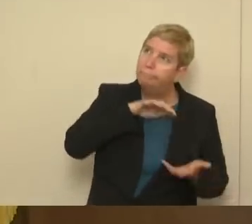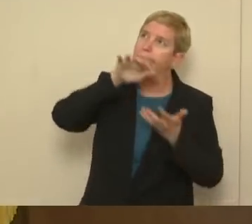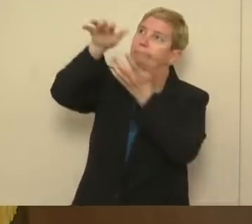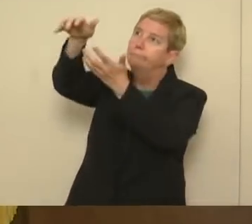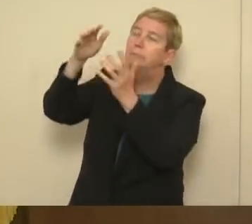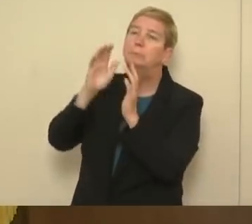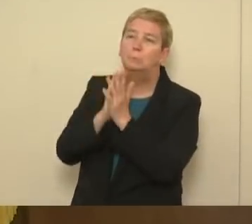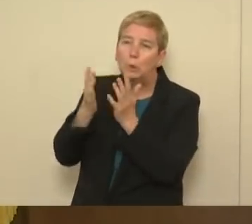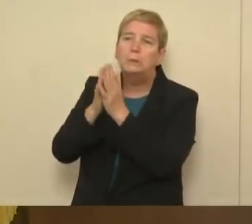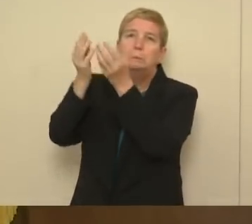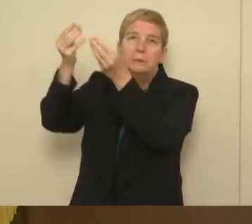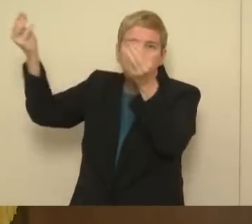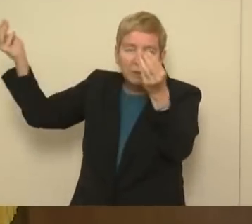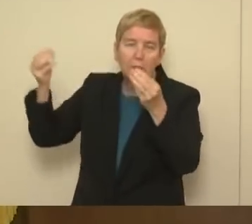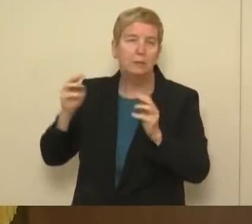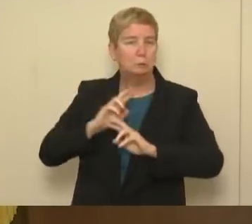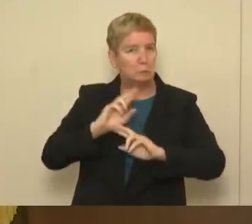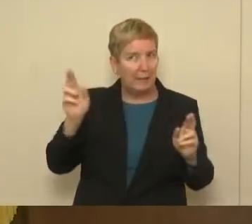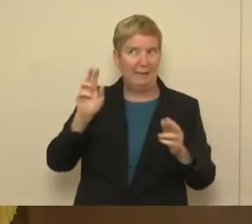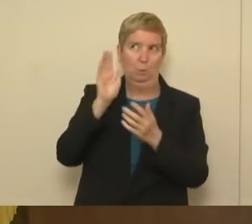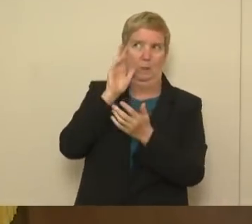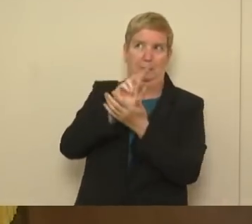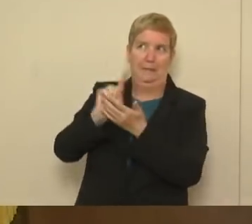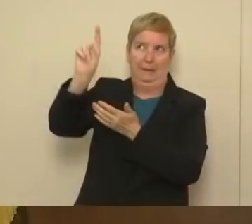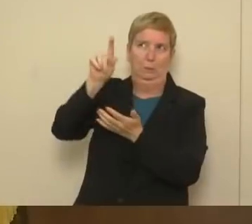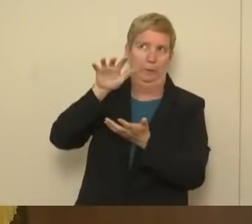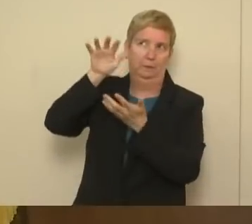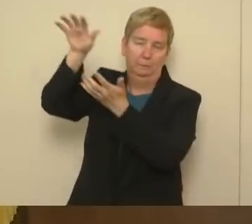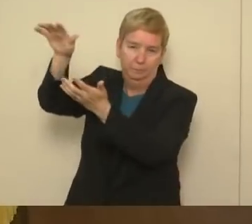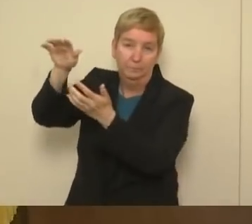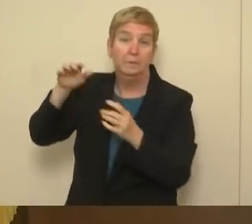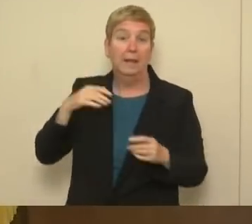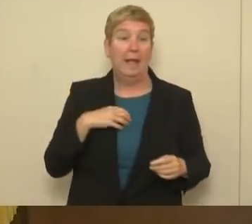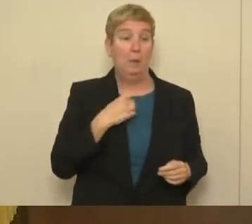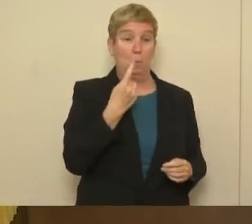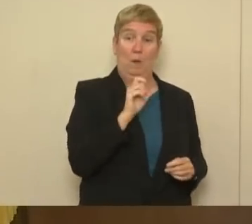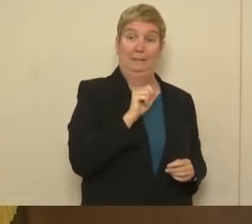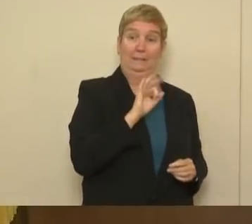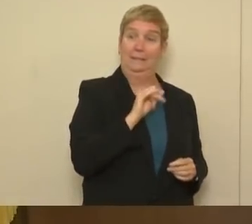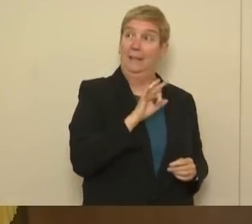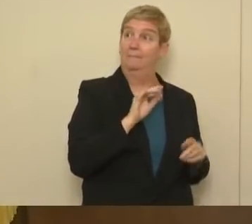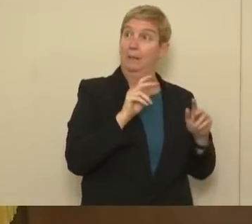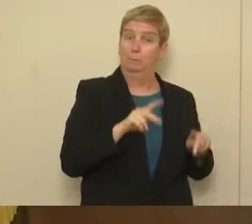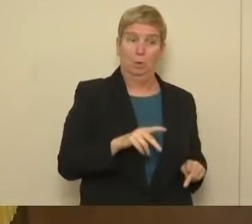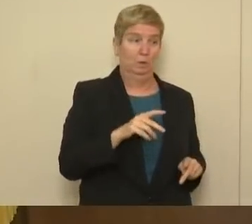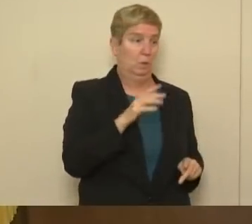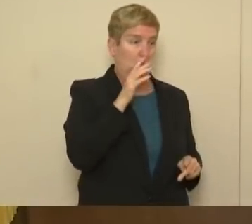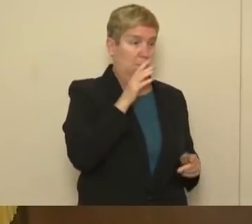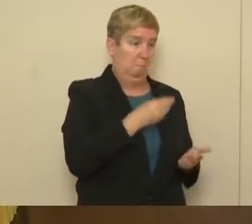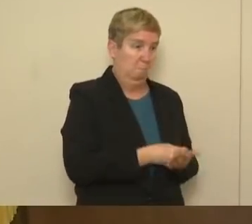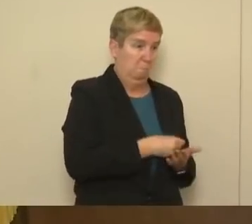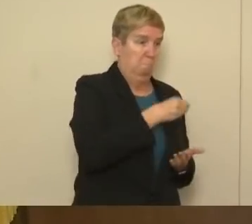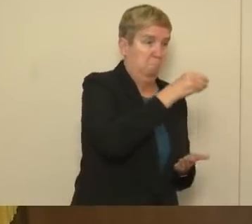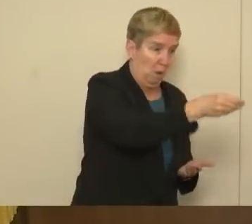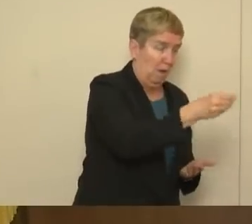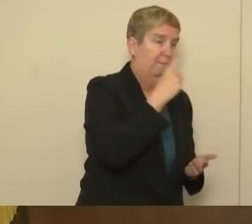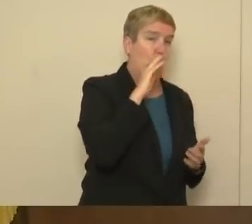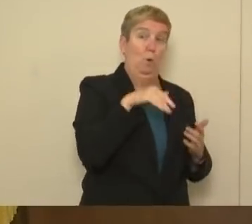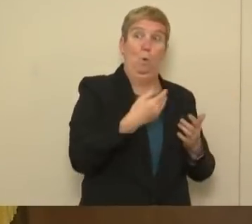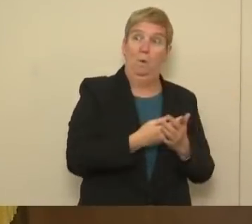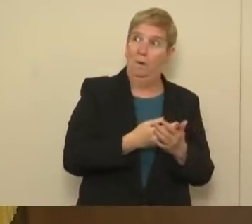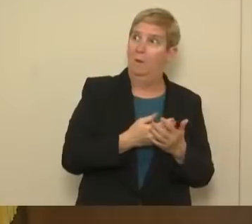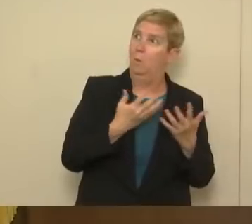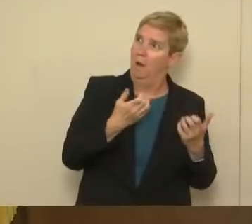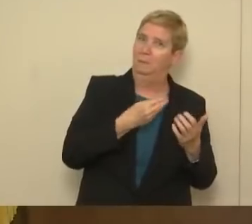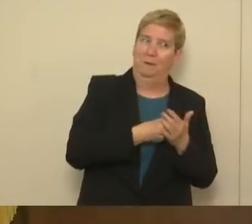fund. We had a Santa Fe donor that wanted to purchase all of those for a particular school district, so I'm thrilled with the